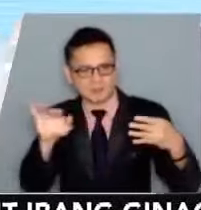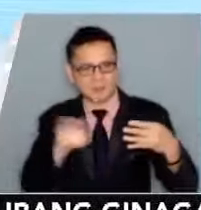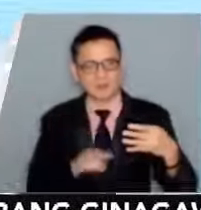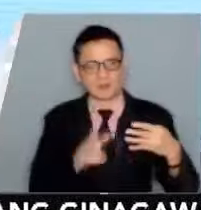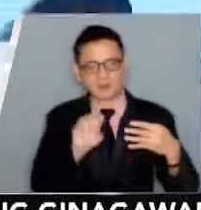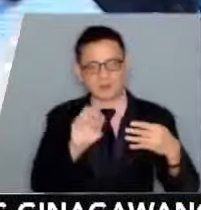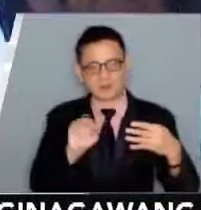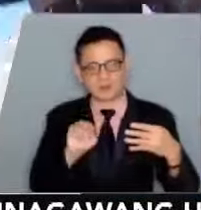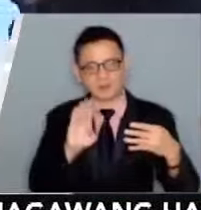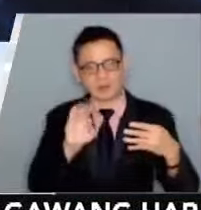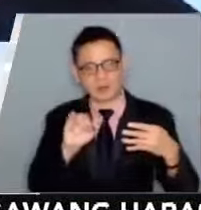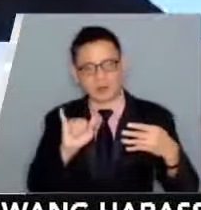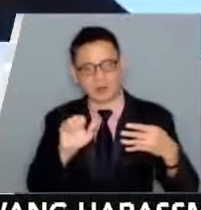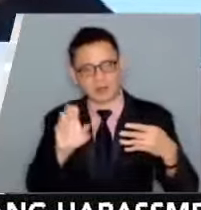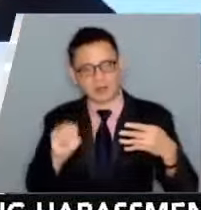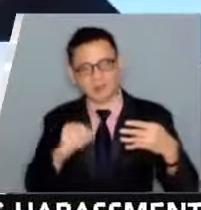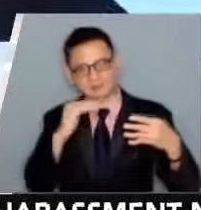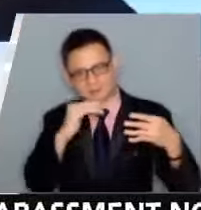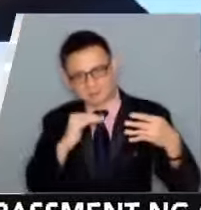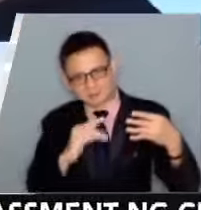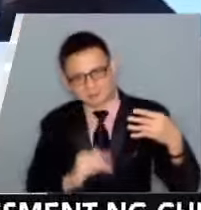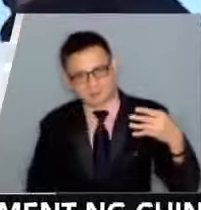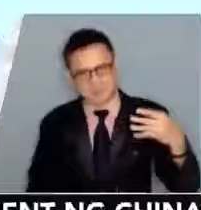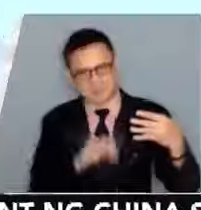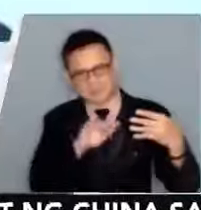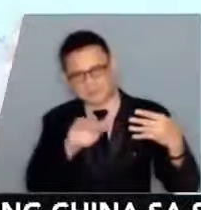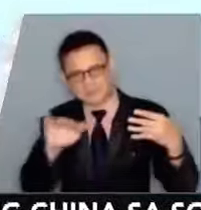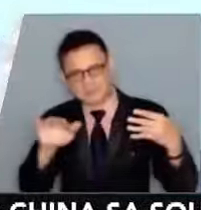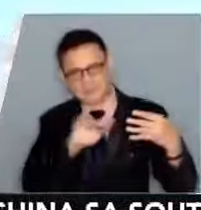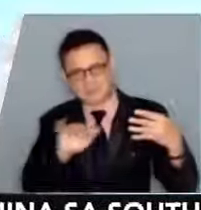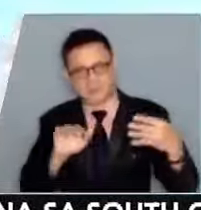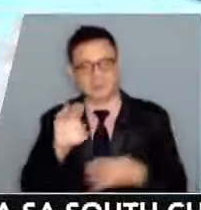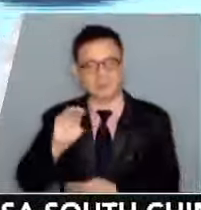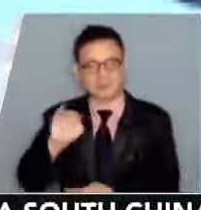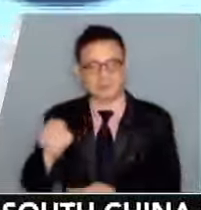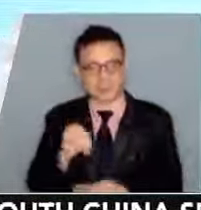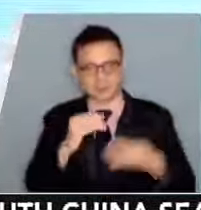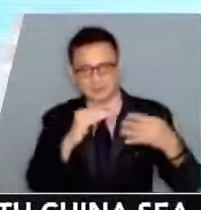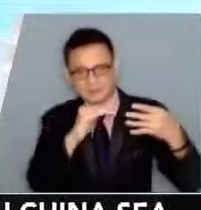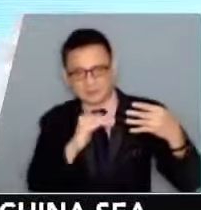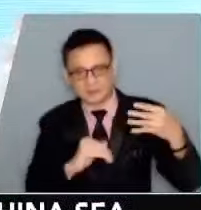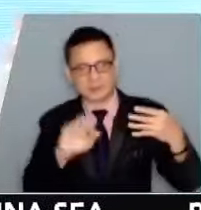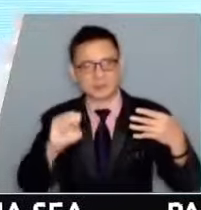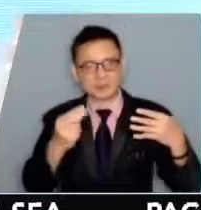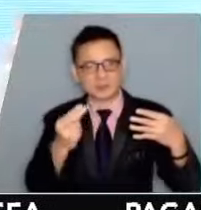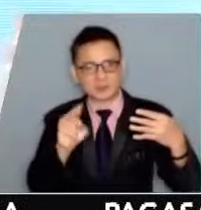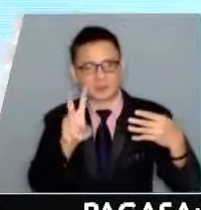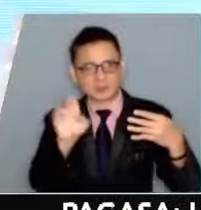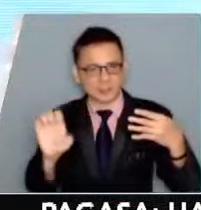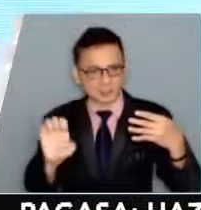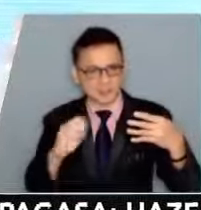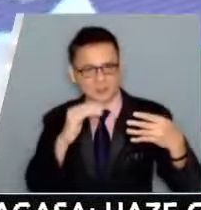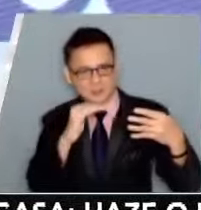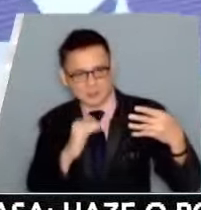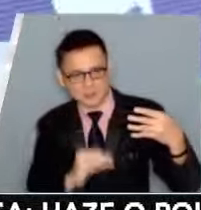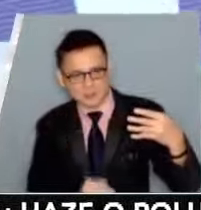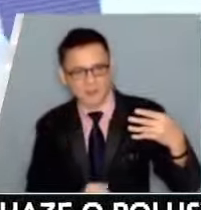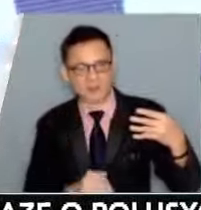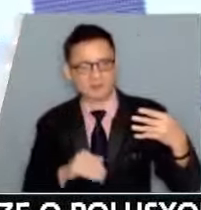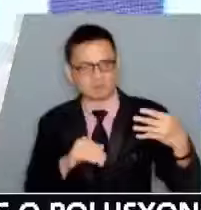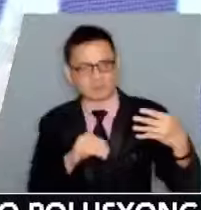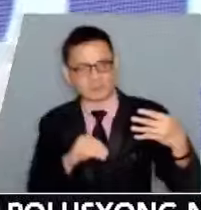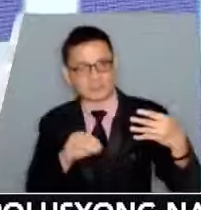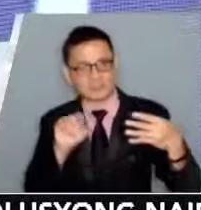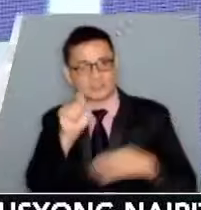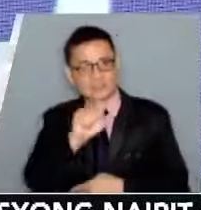Hokage. Maging ang social media couple na sina MJ Encabo at Chuvi Walter. At Eman Atienzan, anak ni TikTok Lock host Kim